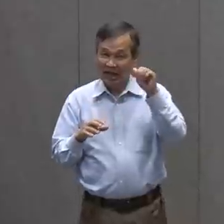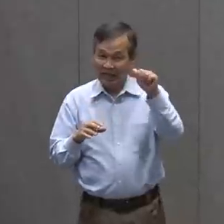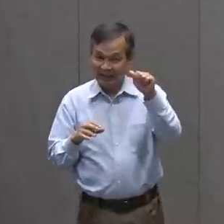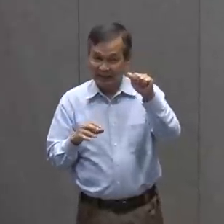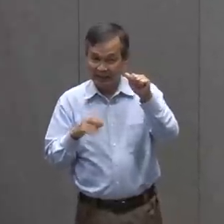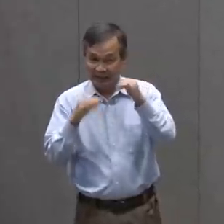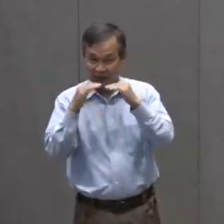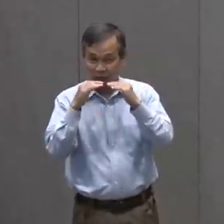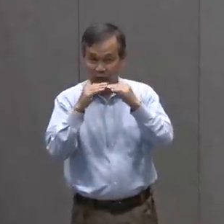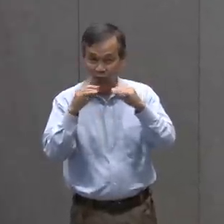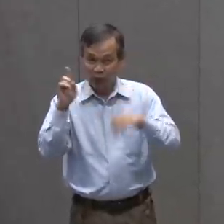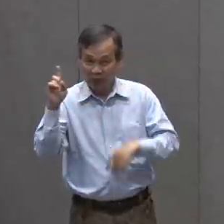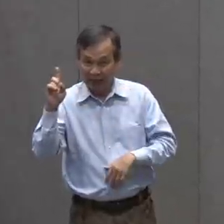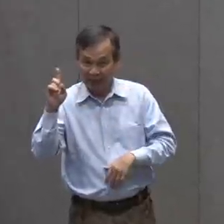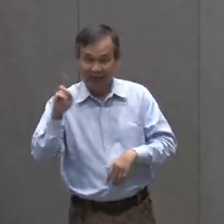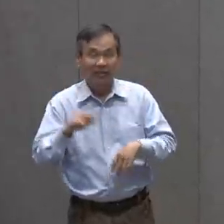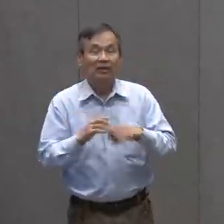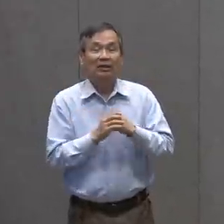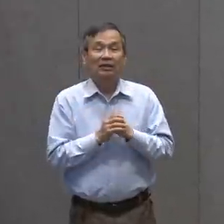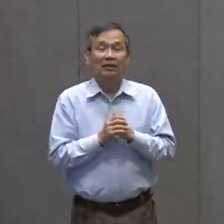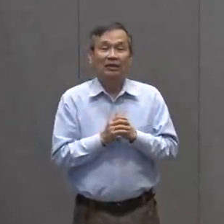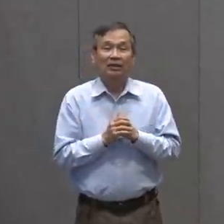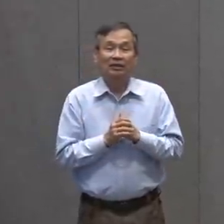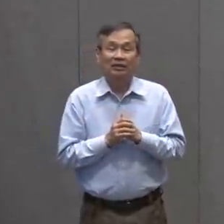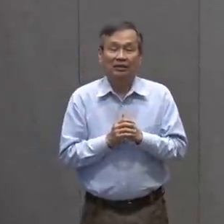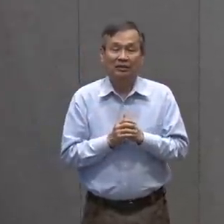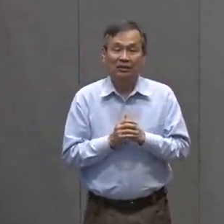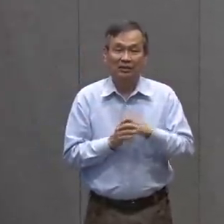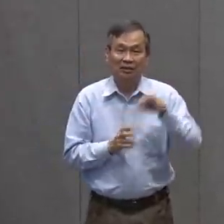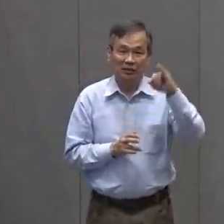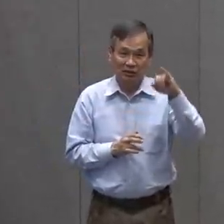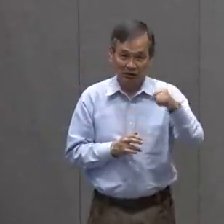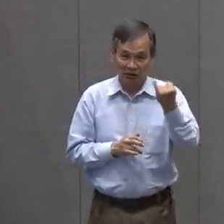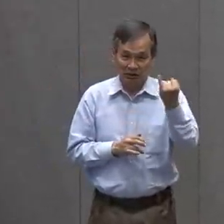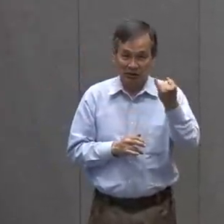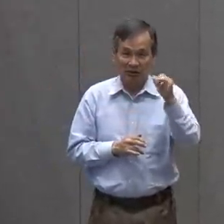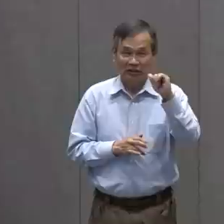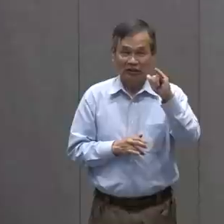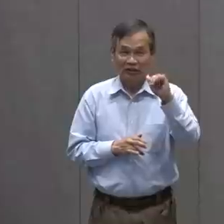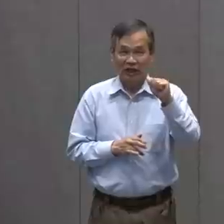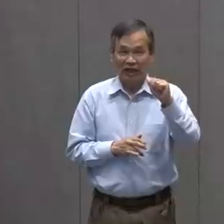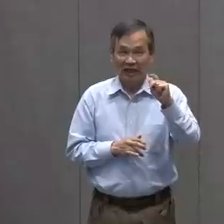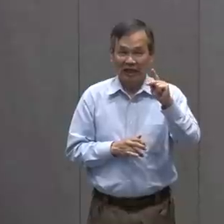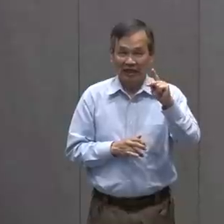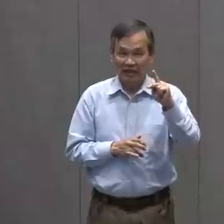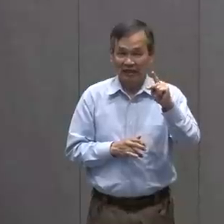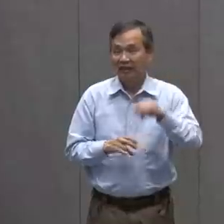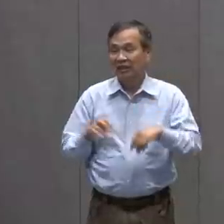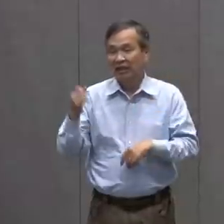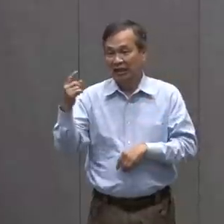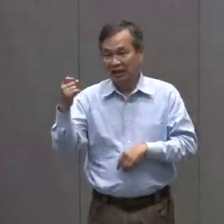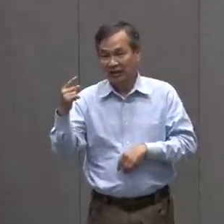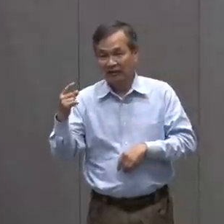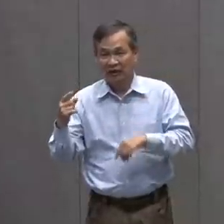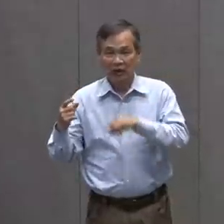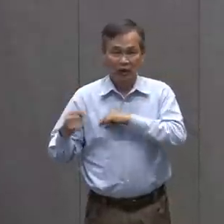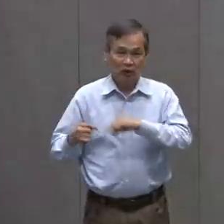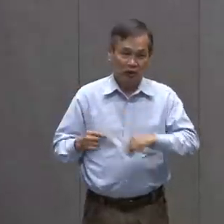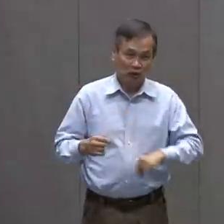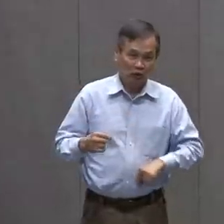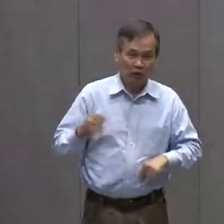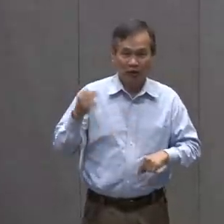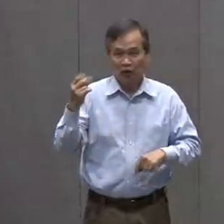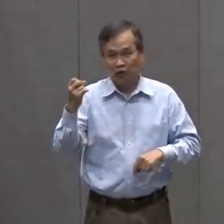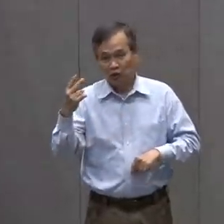1. Your jacks will be 11. Your queens will be 12. And